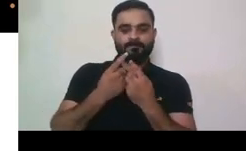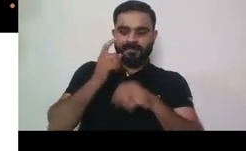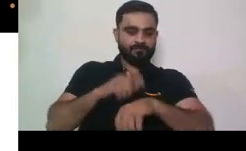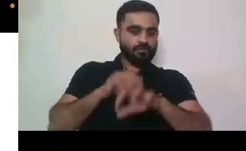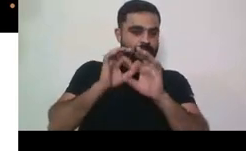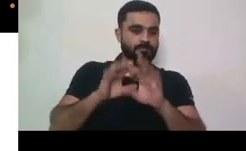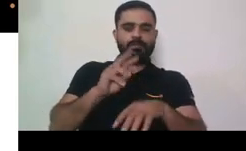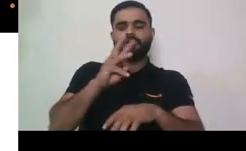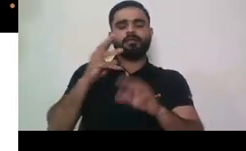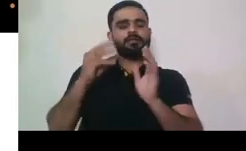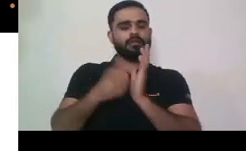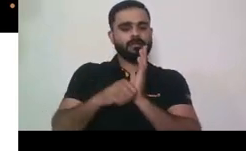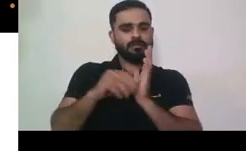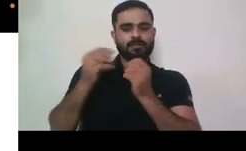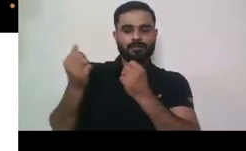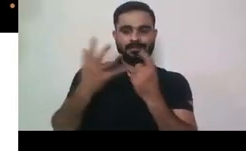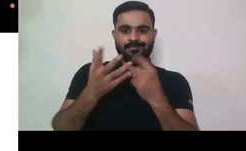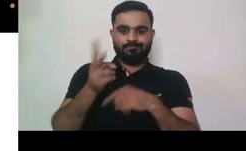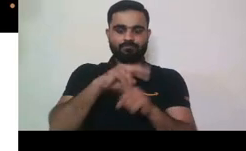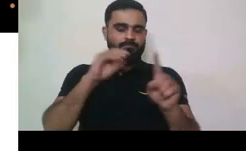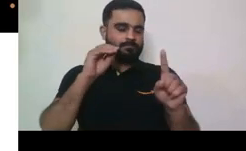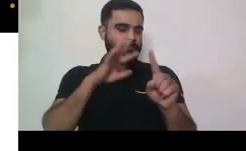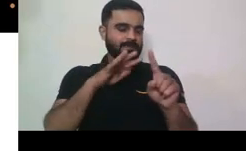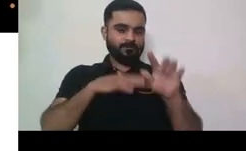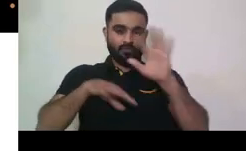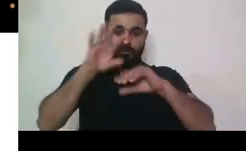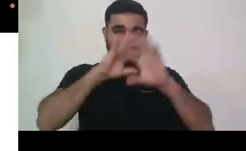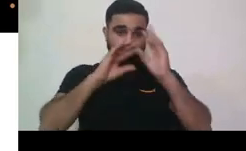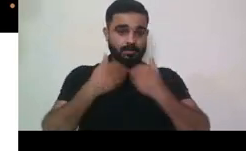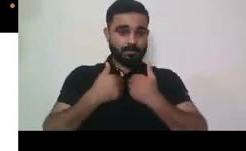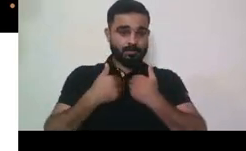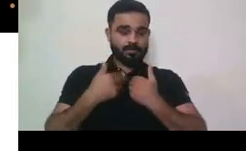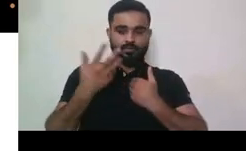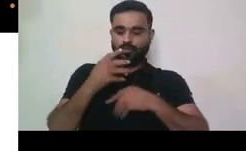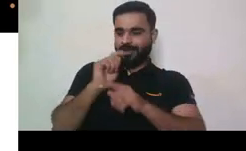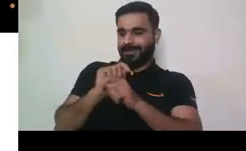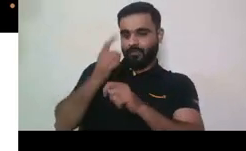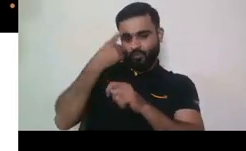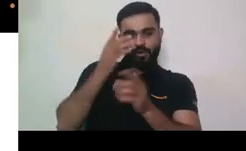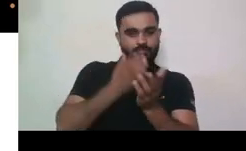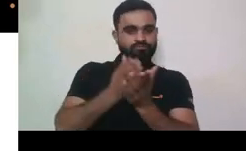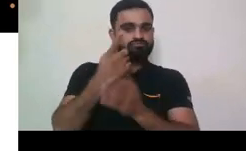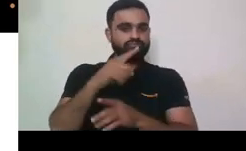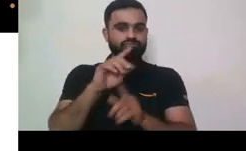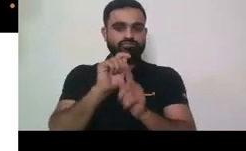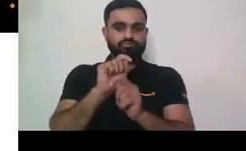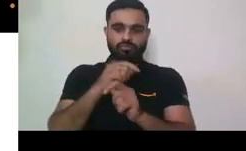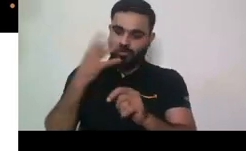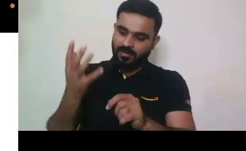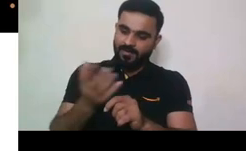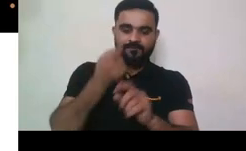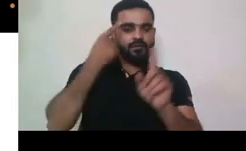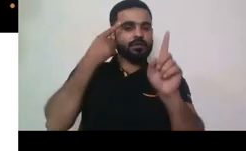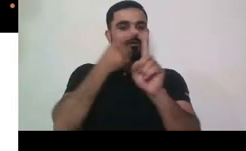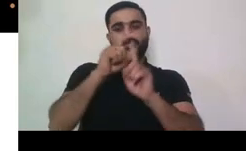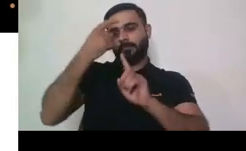of 3 months or 6 months, we have to reflect on our learning, whether we are on the right track or not, whether we have achieved our goals,